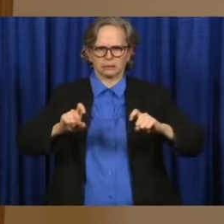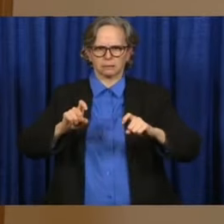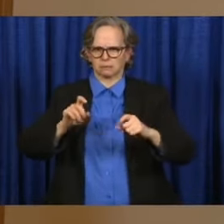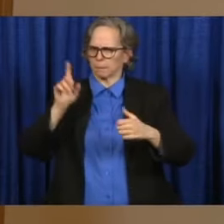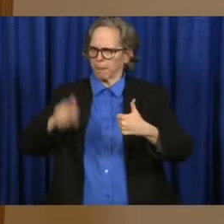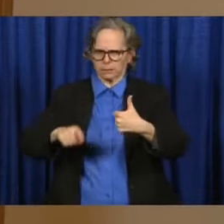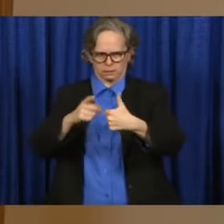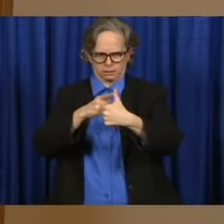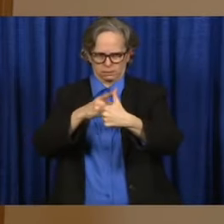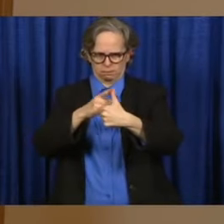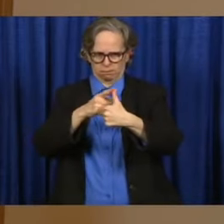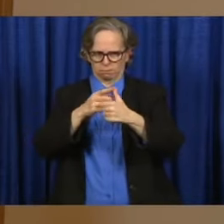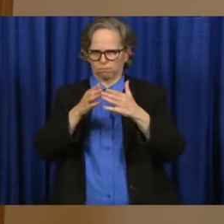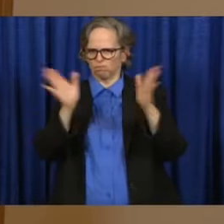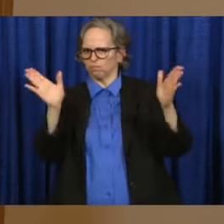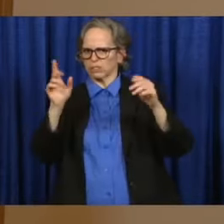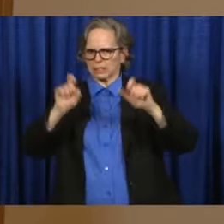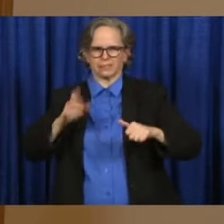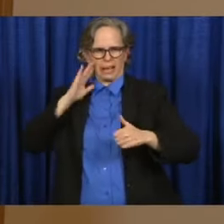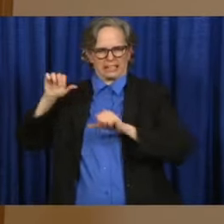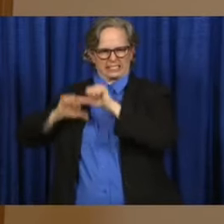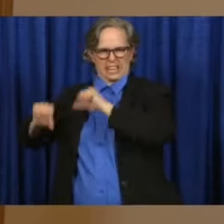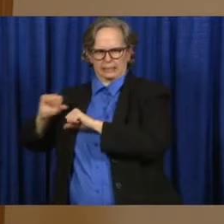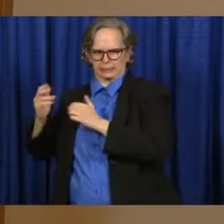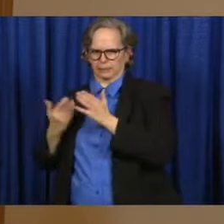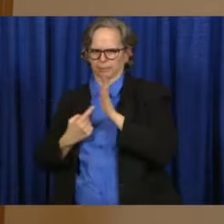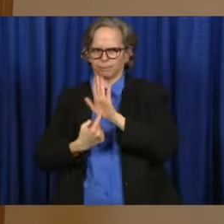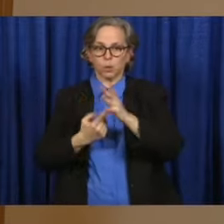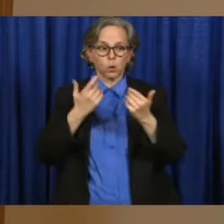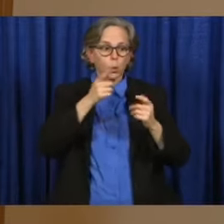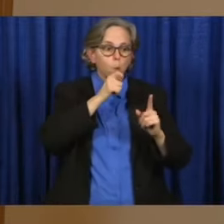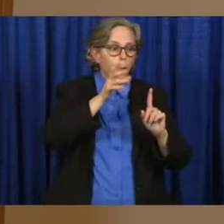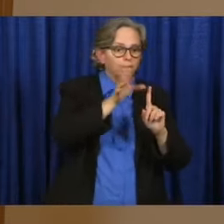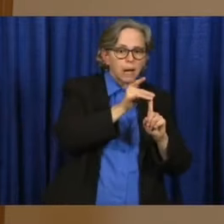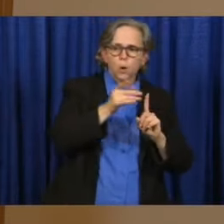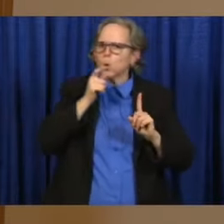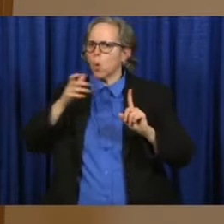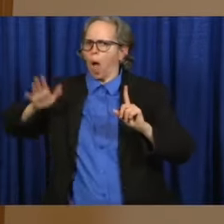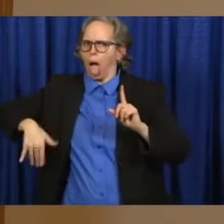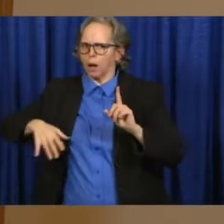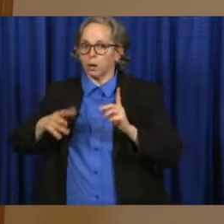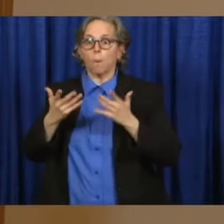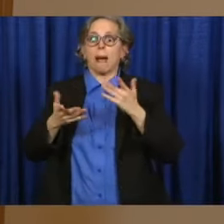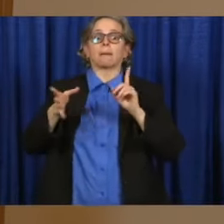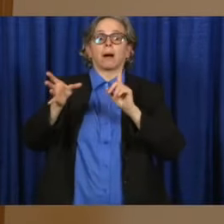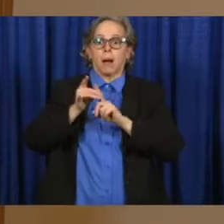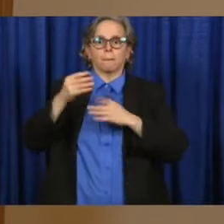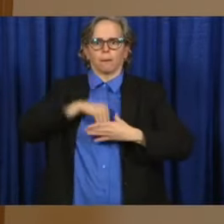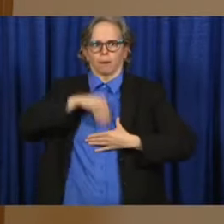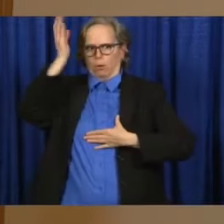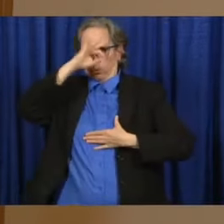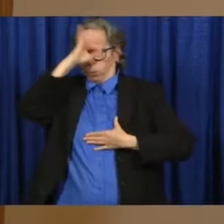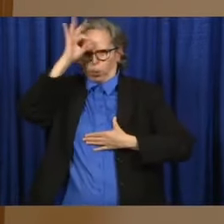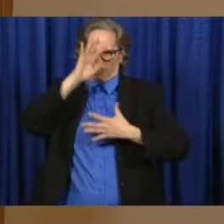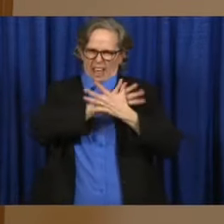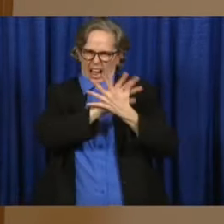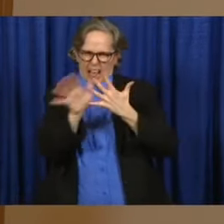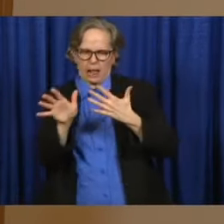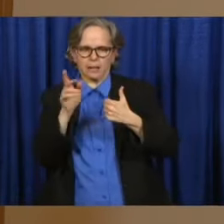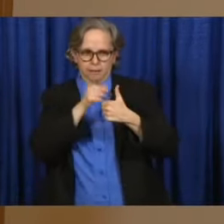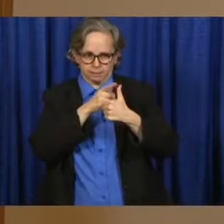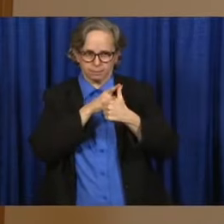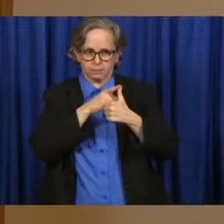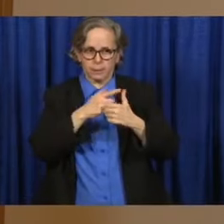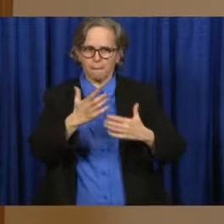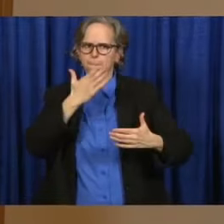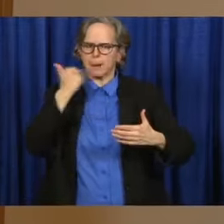have a sense of who's infected and who isn't. And make some estimates of that are a lot better than what we